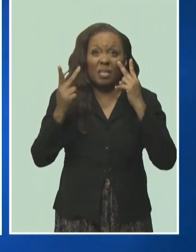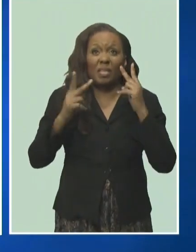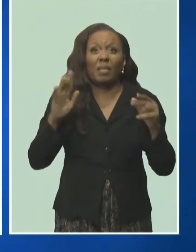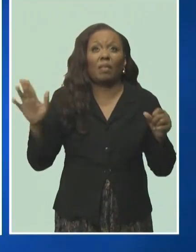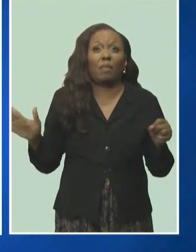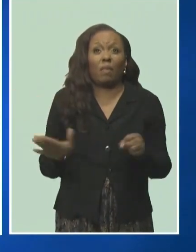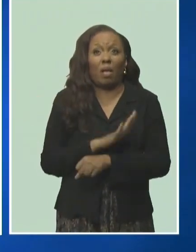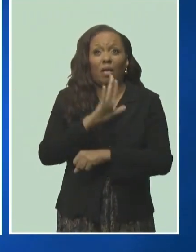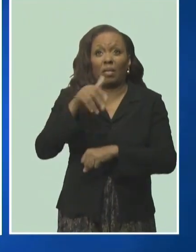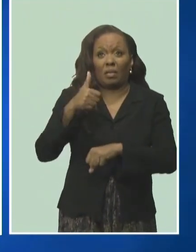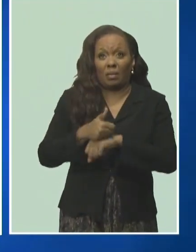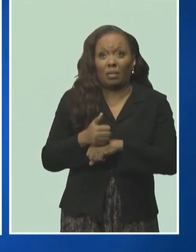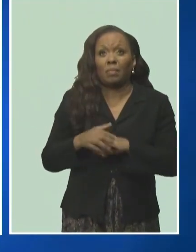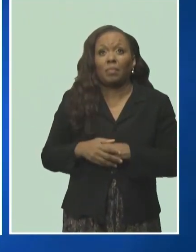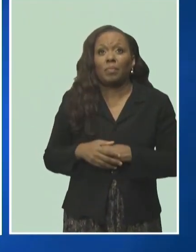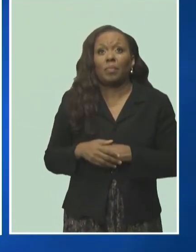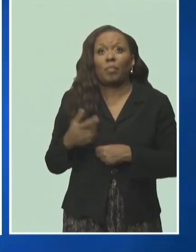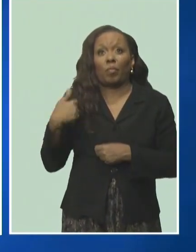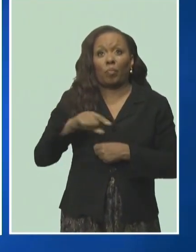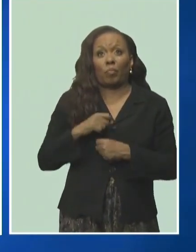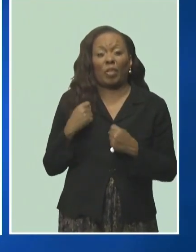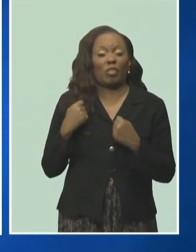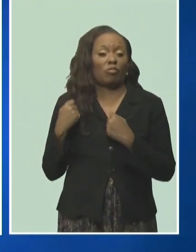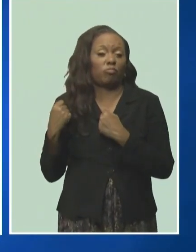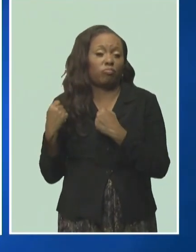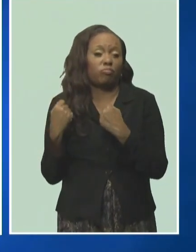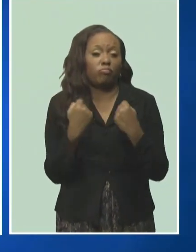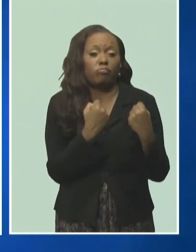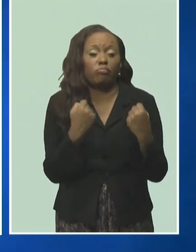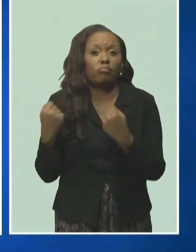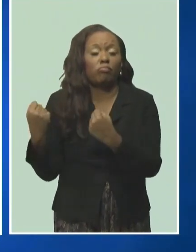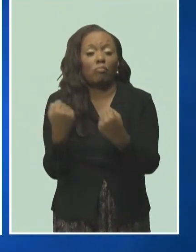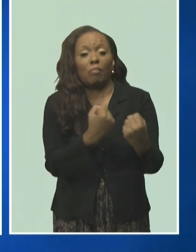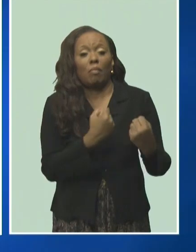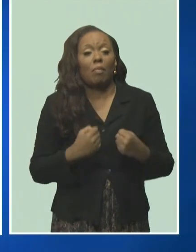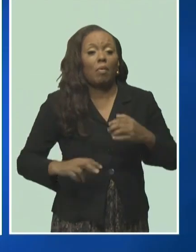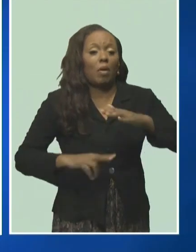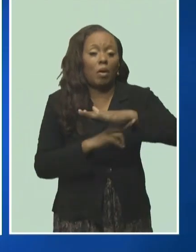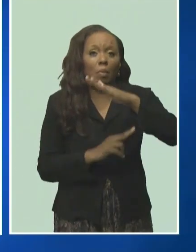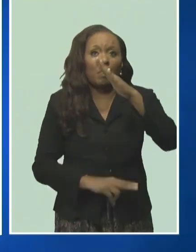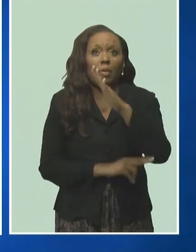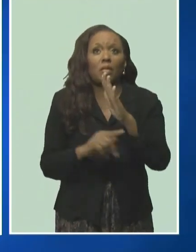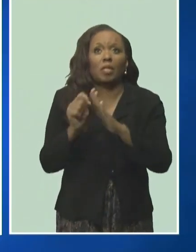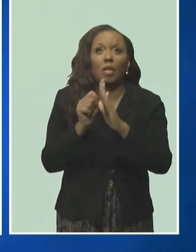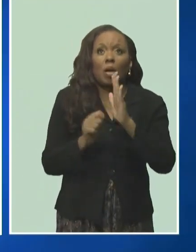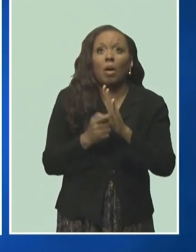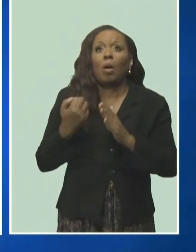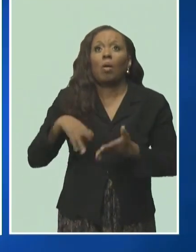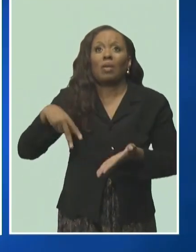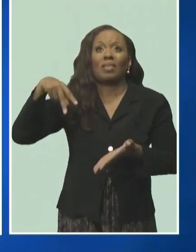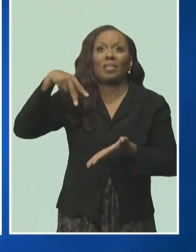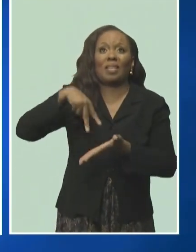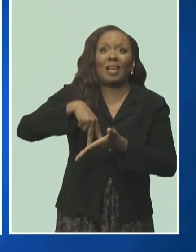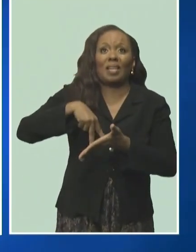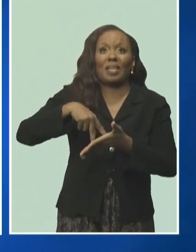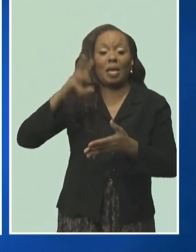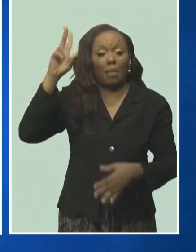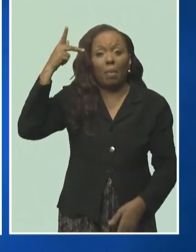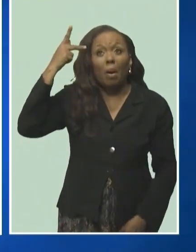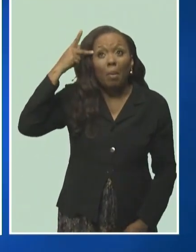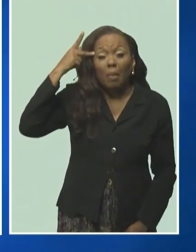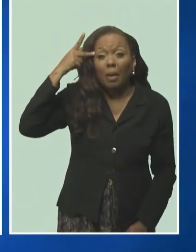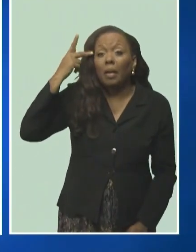monument. So of course we've been driving through Bridgetown, or we've been standing on a balcony in Parliament or any of those